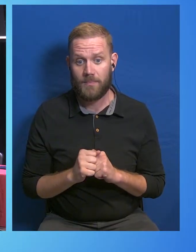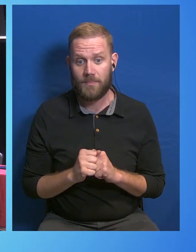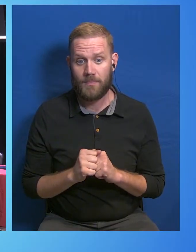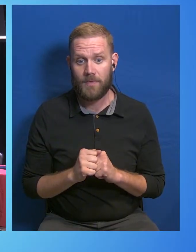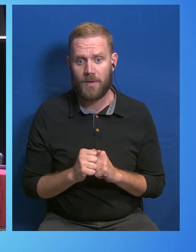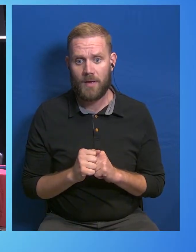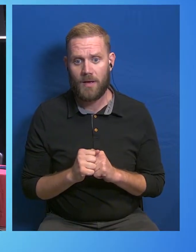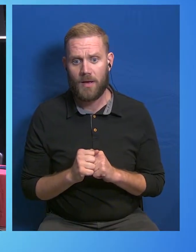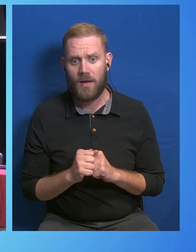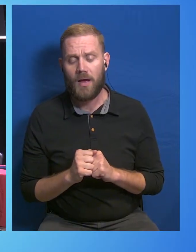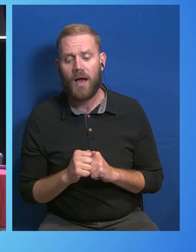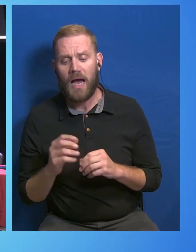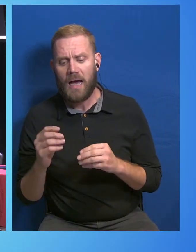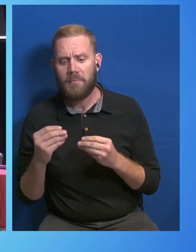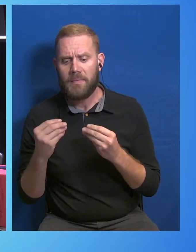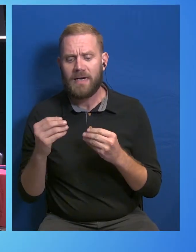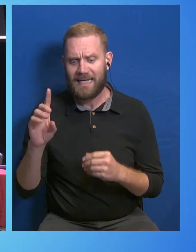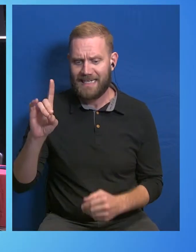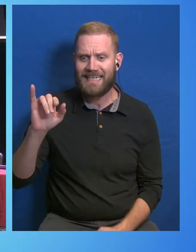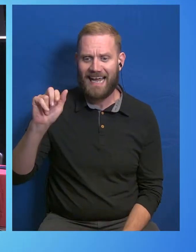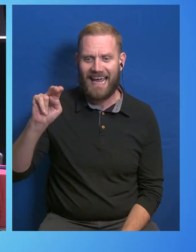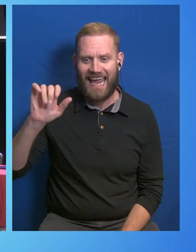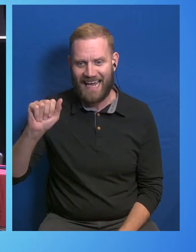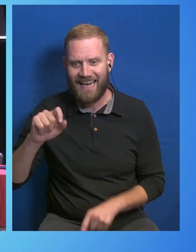I'm just going to give us. Diana. Okay. Aye.